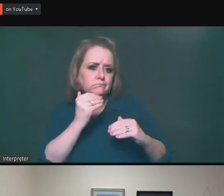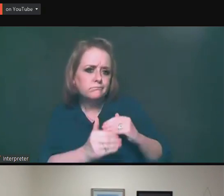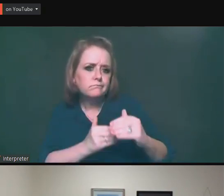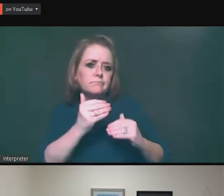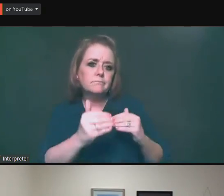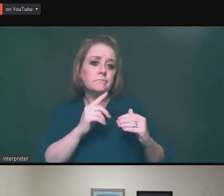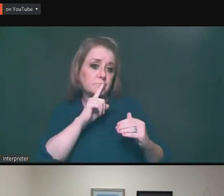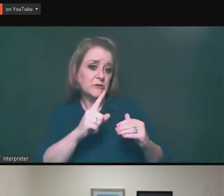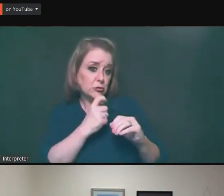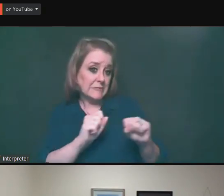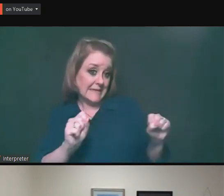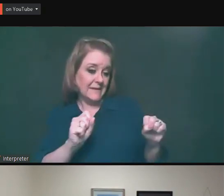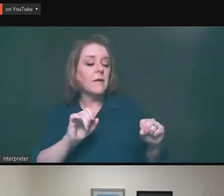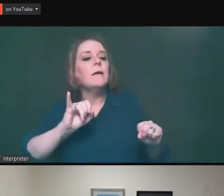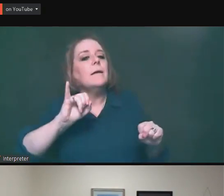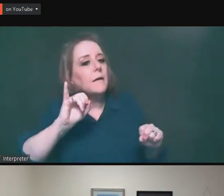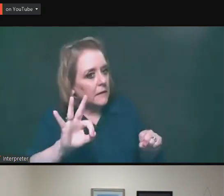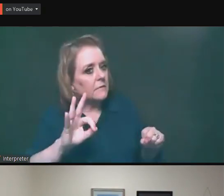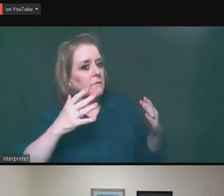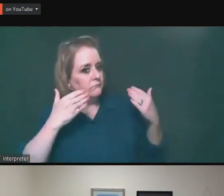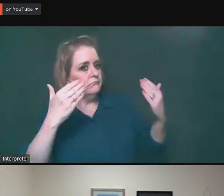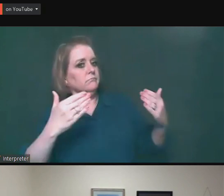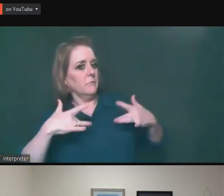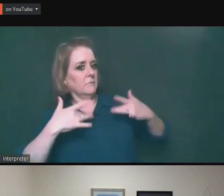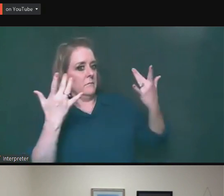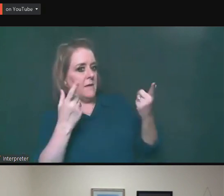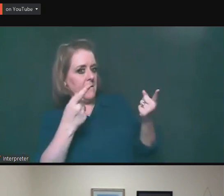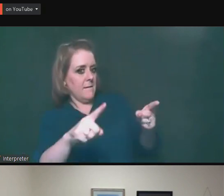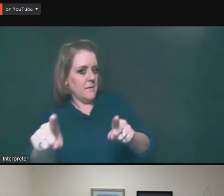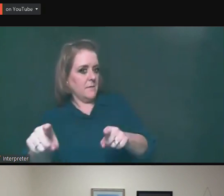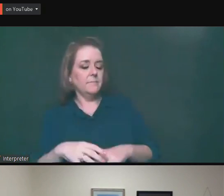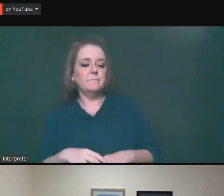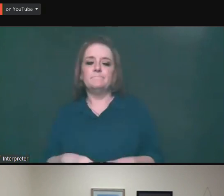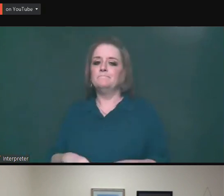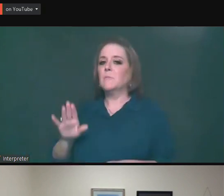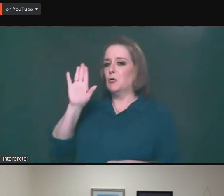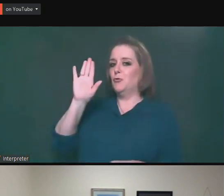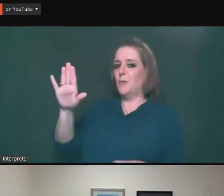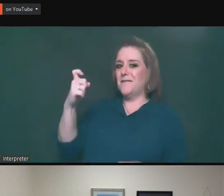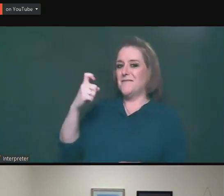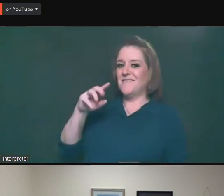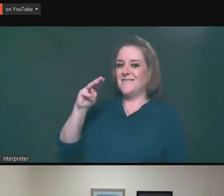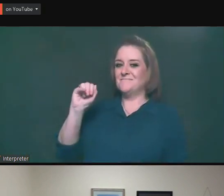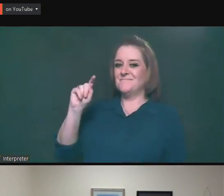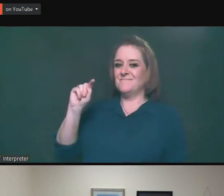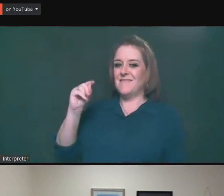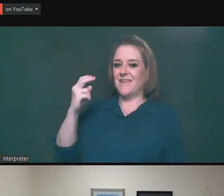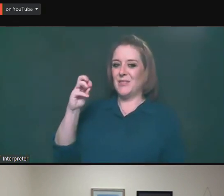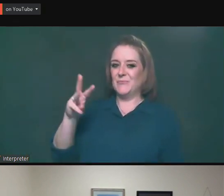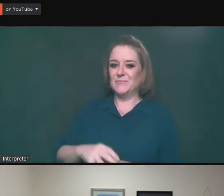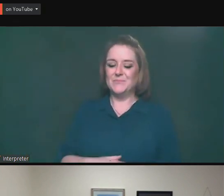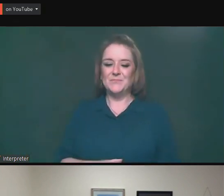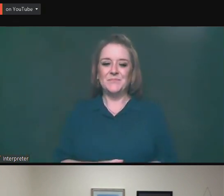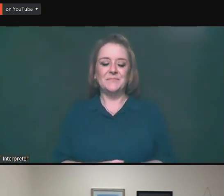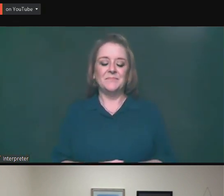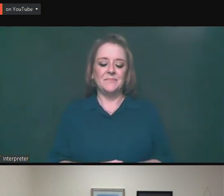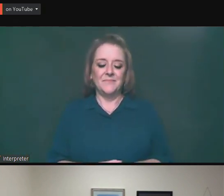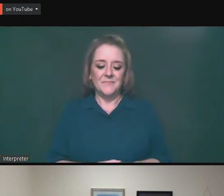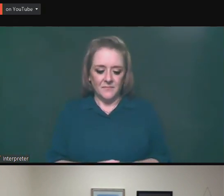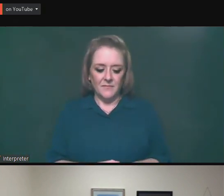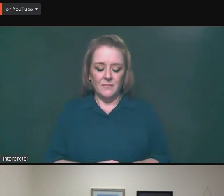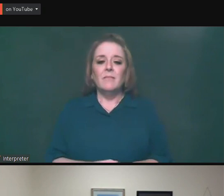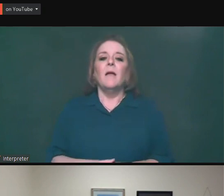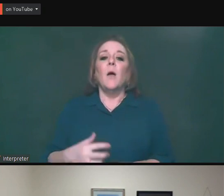safe if those events do take place? Yeah, great question, Matthew. It's so I think we